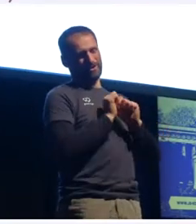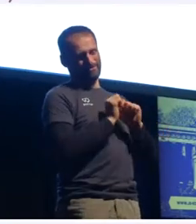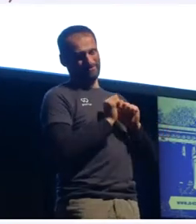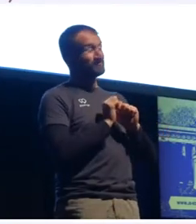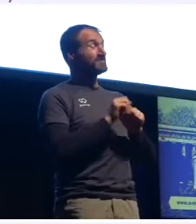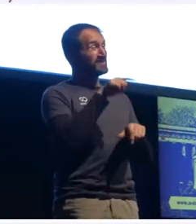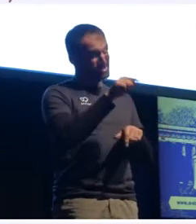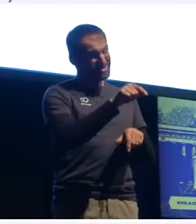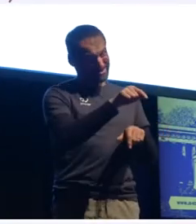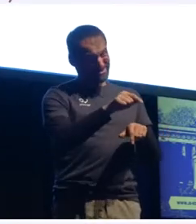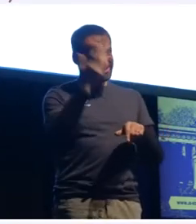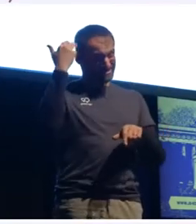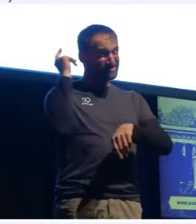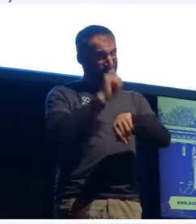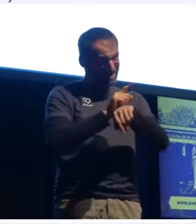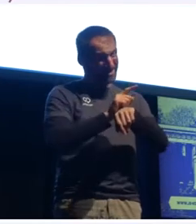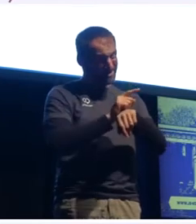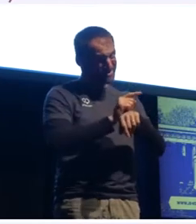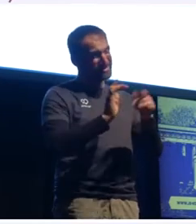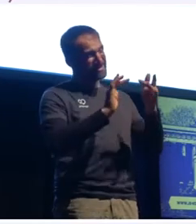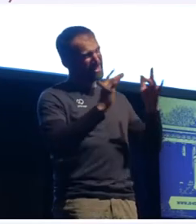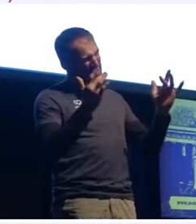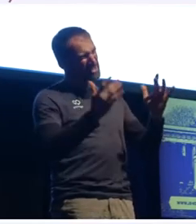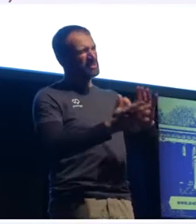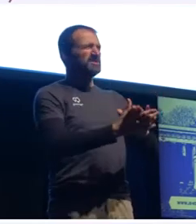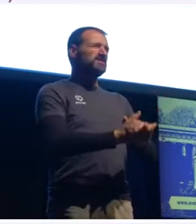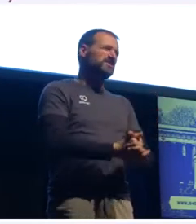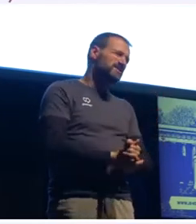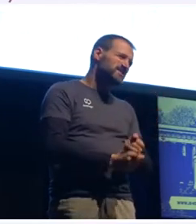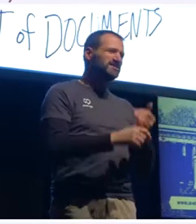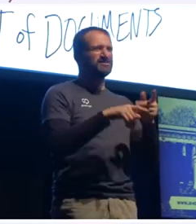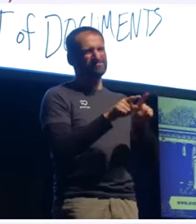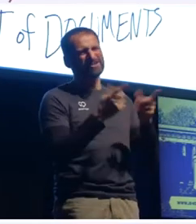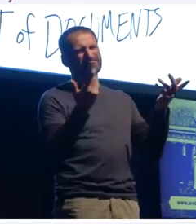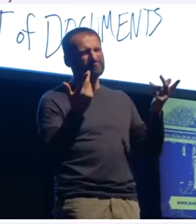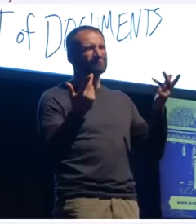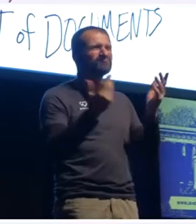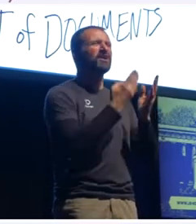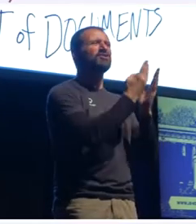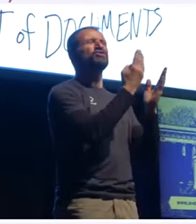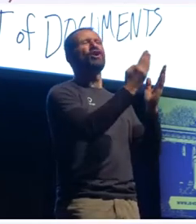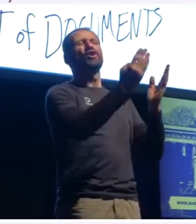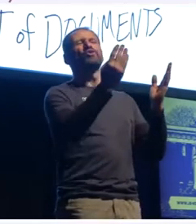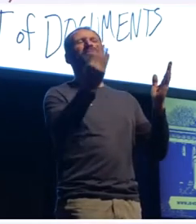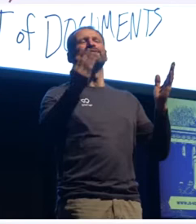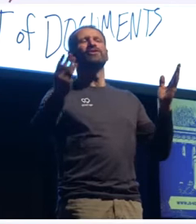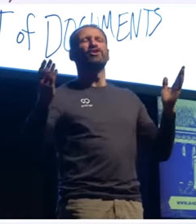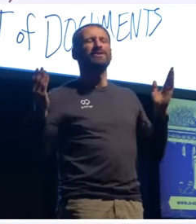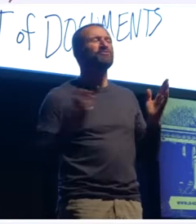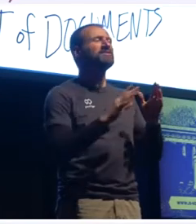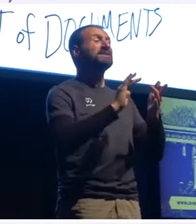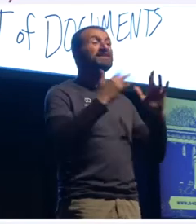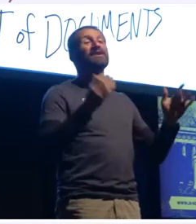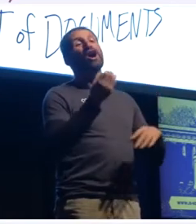And in these days, the web was more like a series of linked documents. It was an internet of documents, if you will. It wasn't very